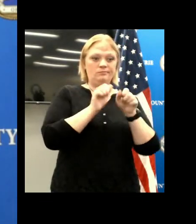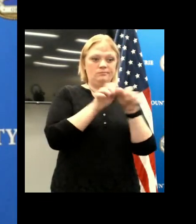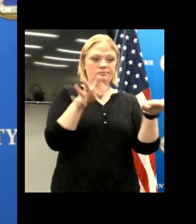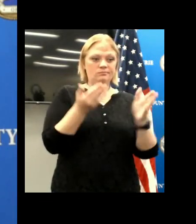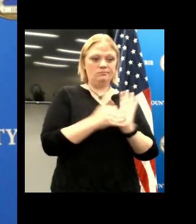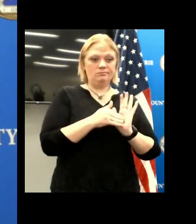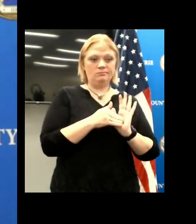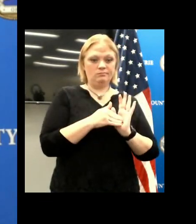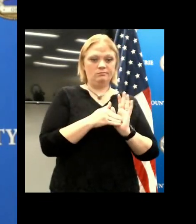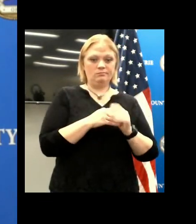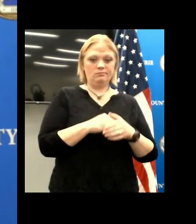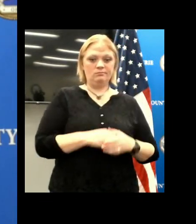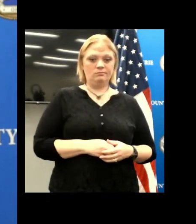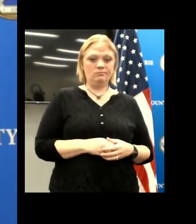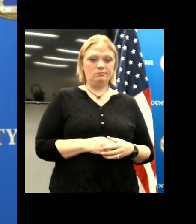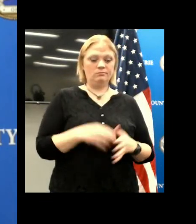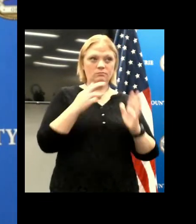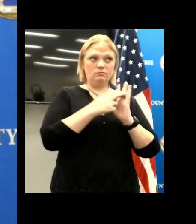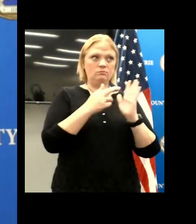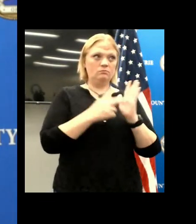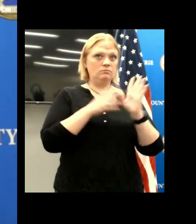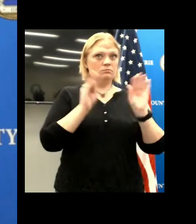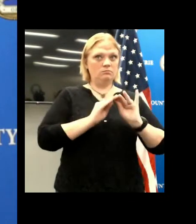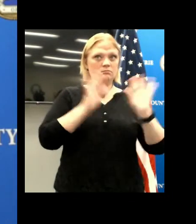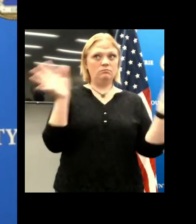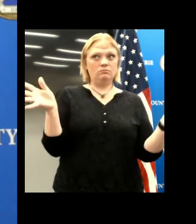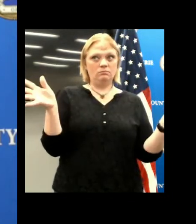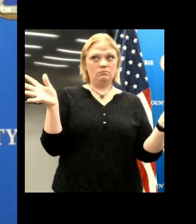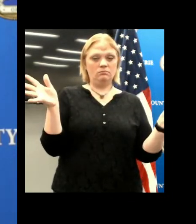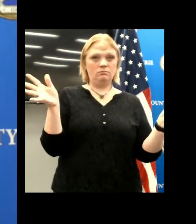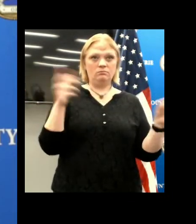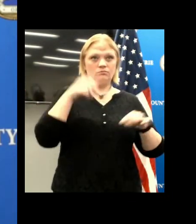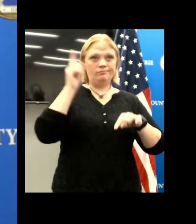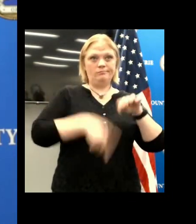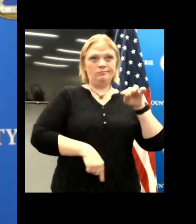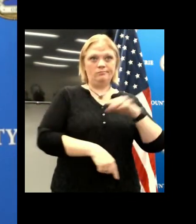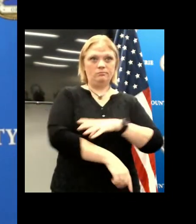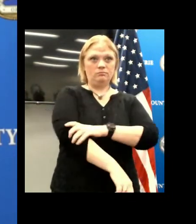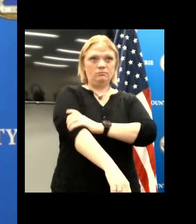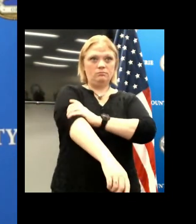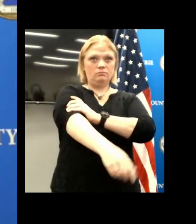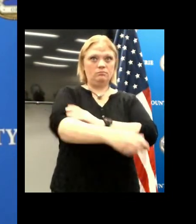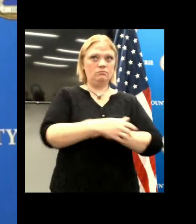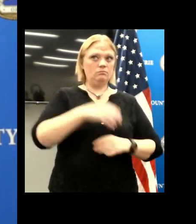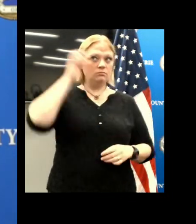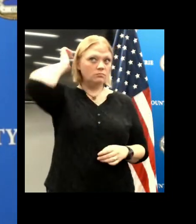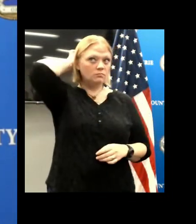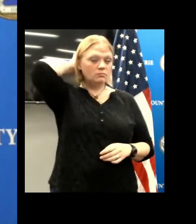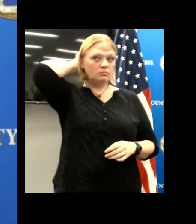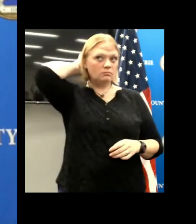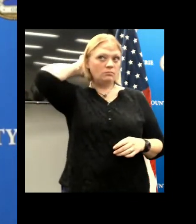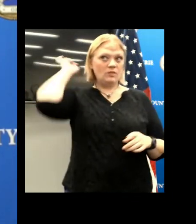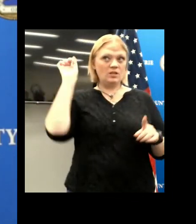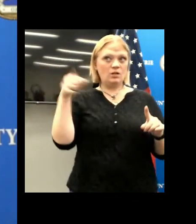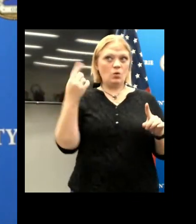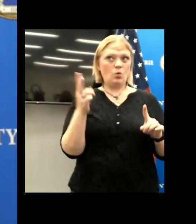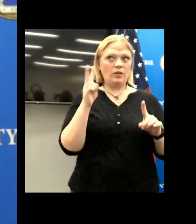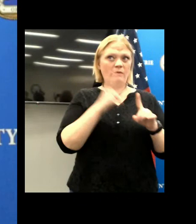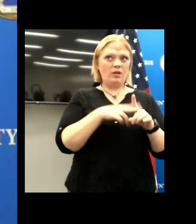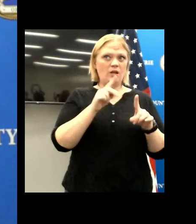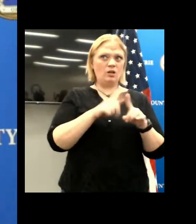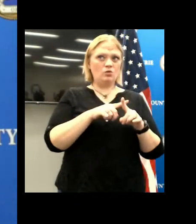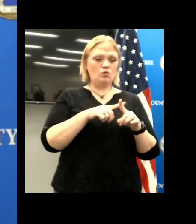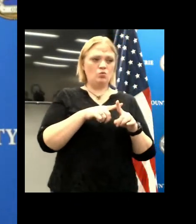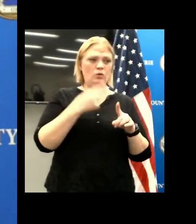again. And the rules are pretty clear. They can't do it. Next question. Does it only apply to high-risk sports or